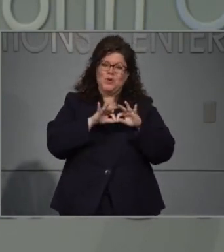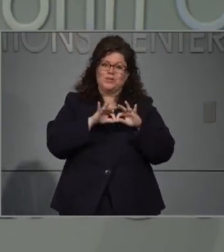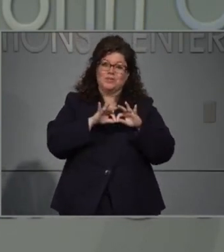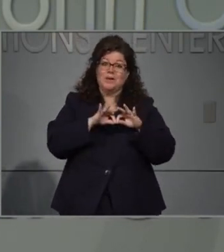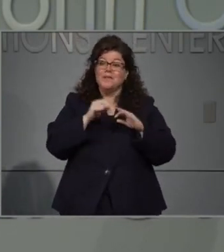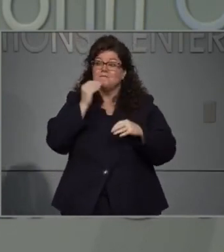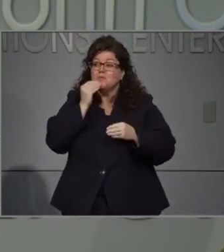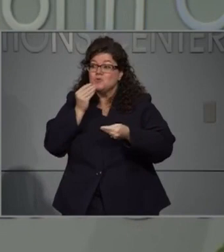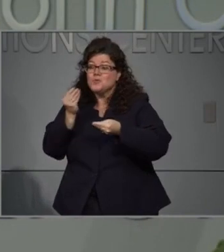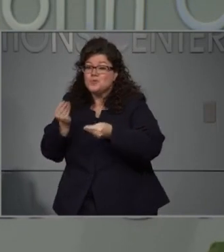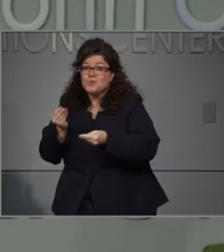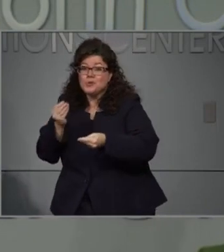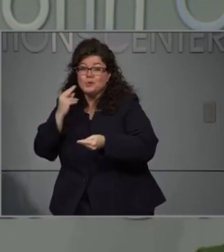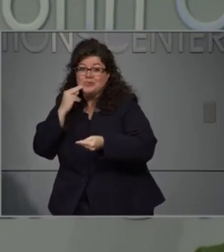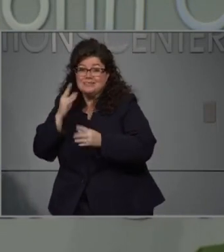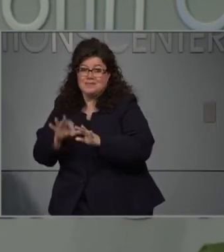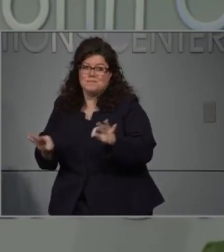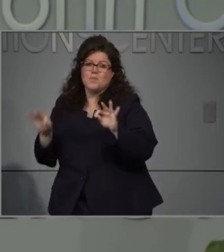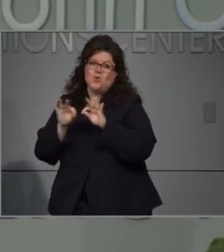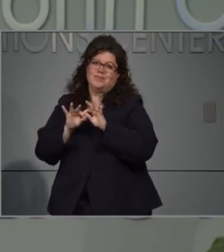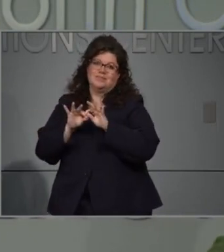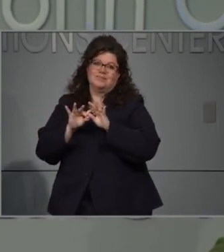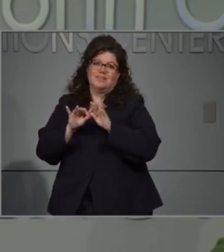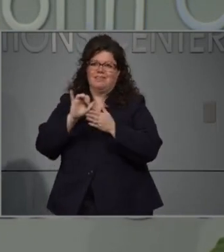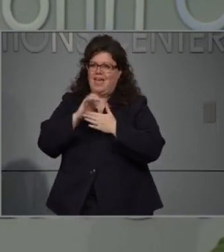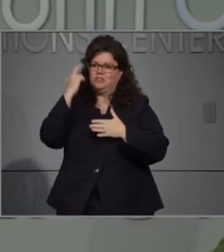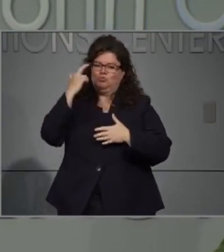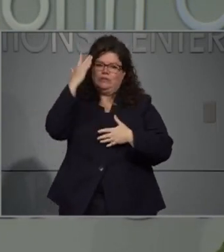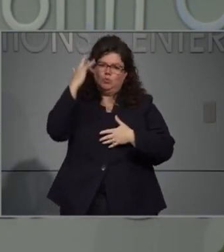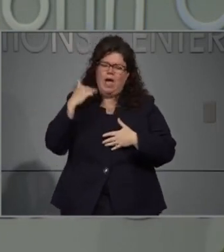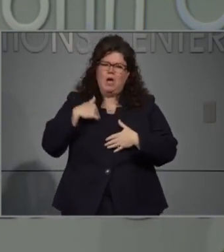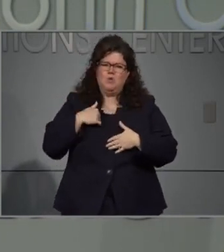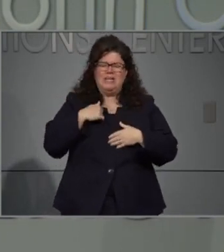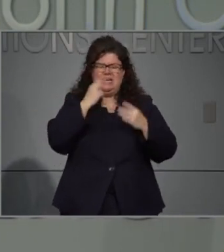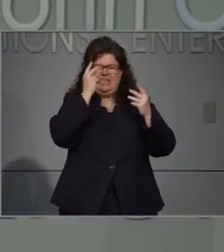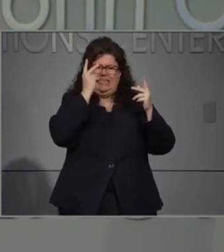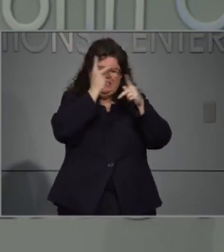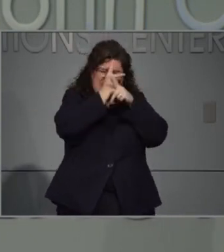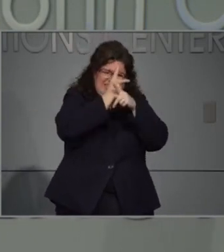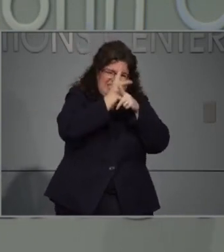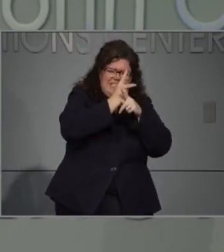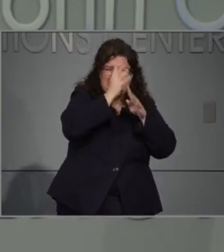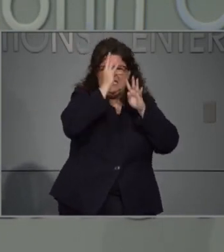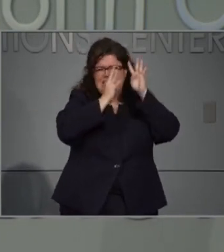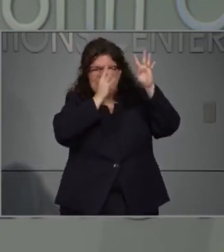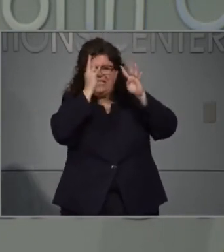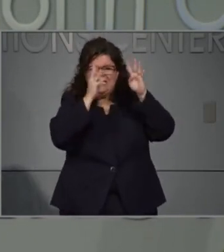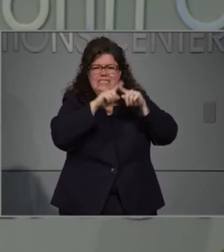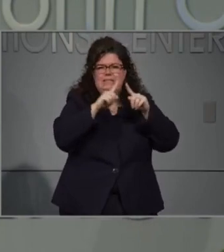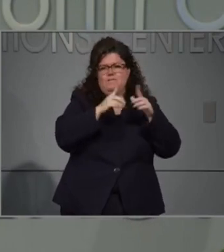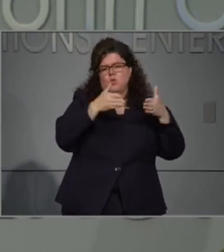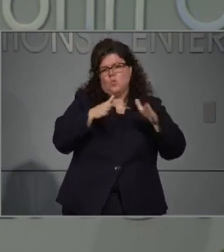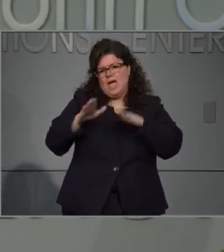school districts with a lot of thoughtfulness, resourcefulness, and creativity are working hard to do right now.